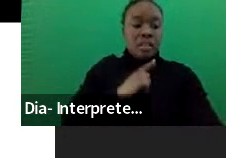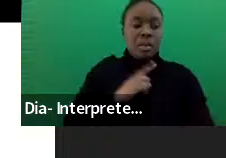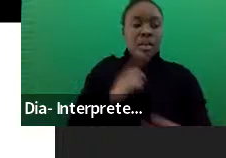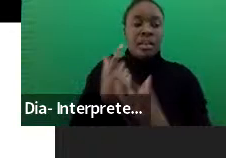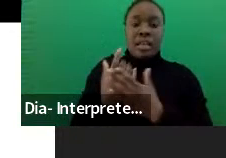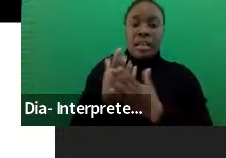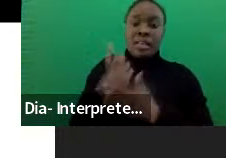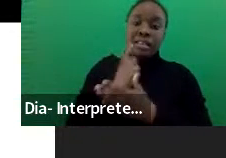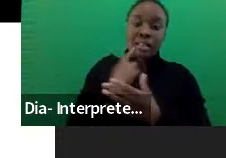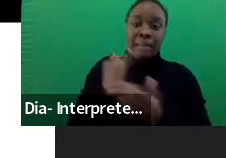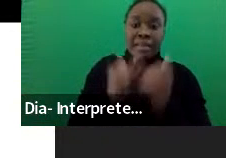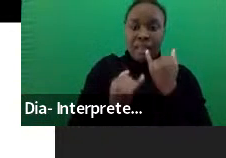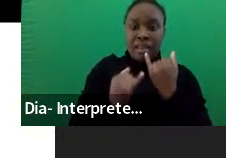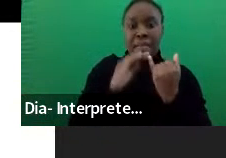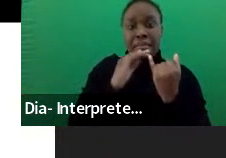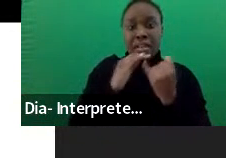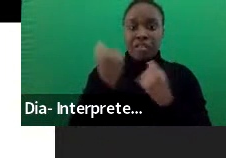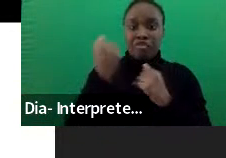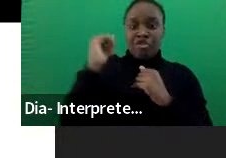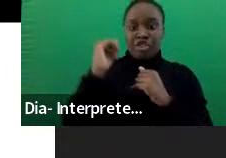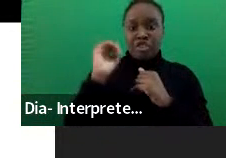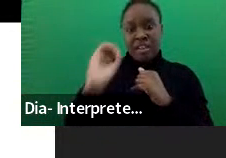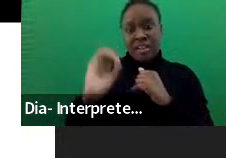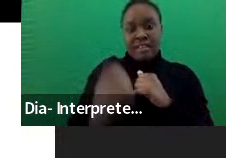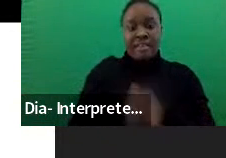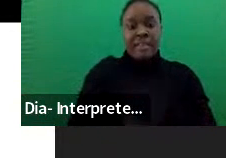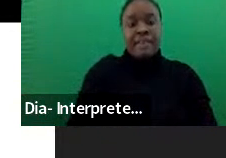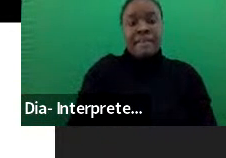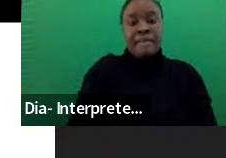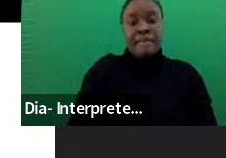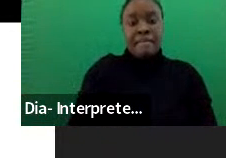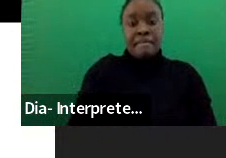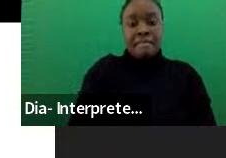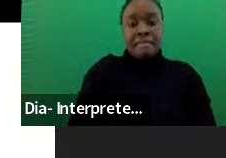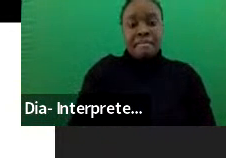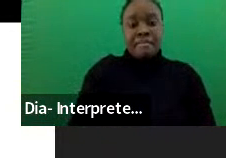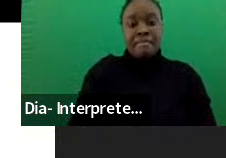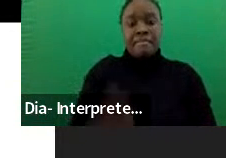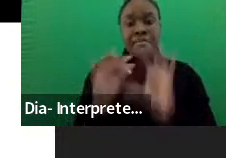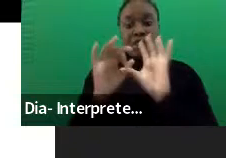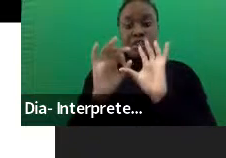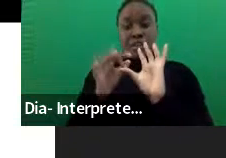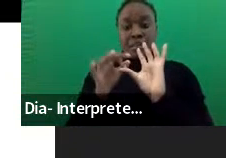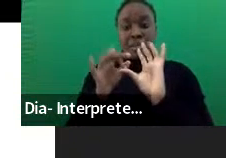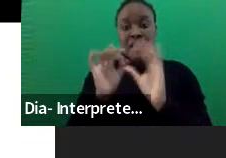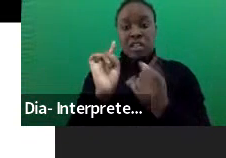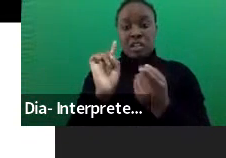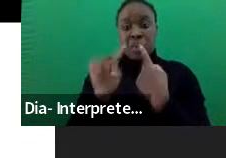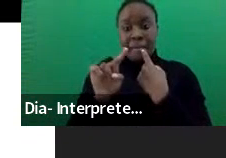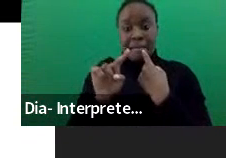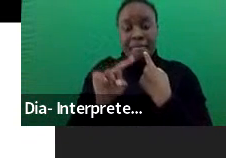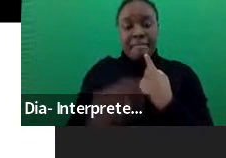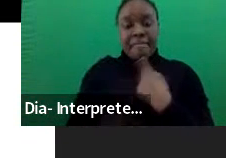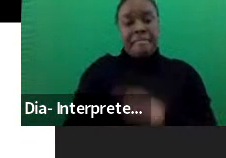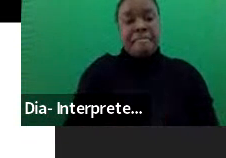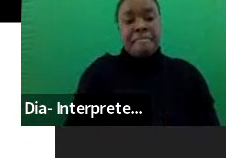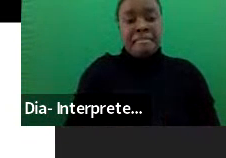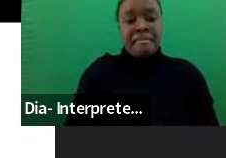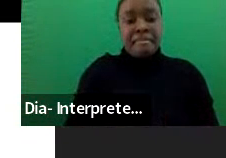to the pain of our clients, and at cost, of course. It also